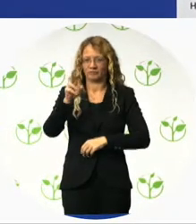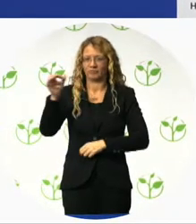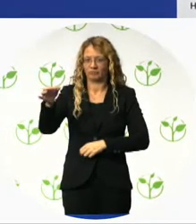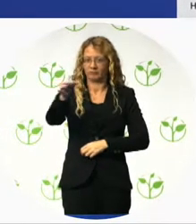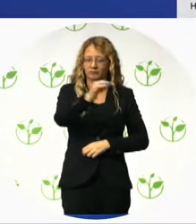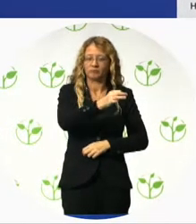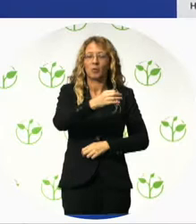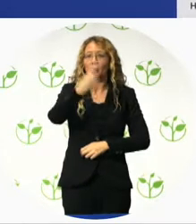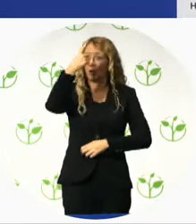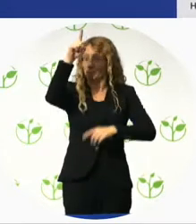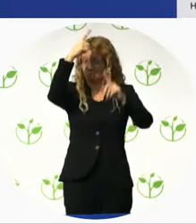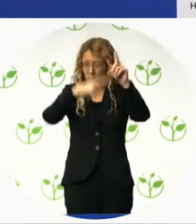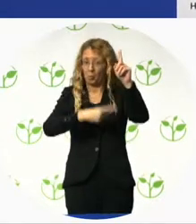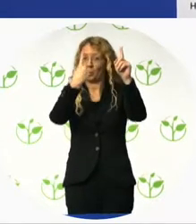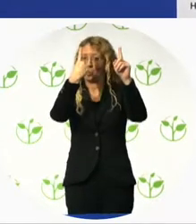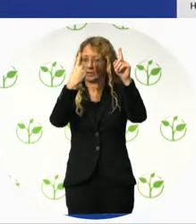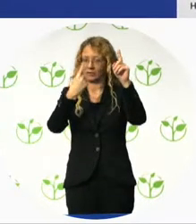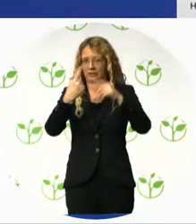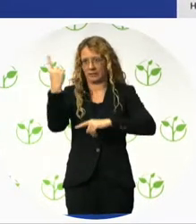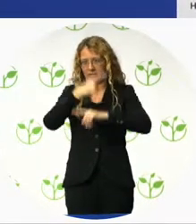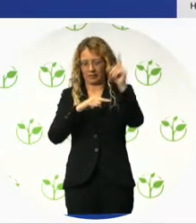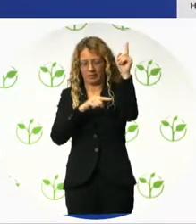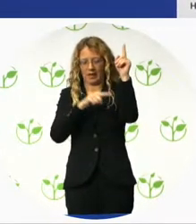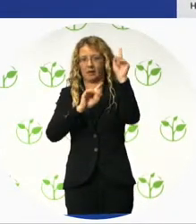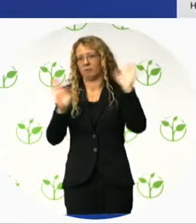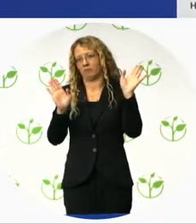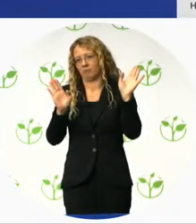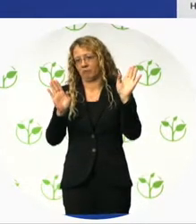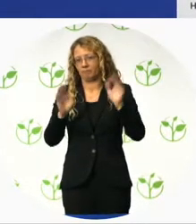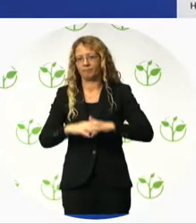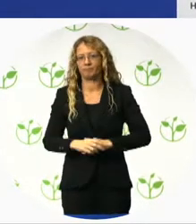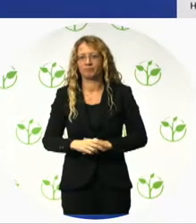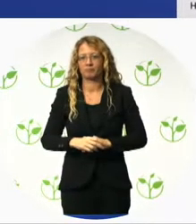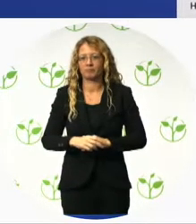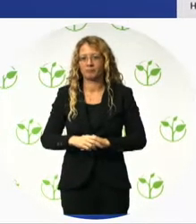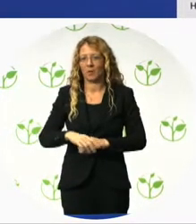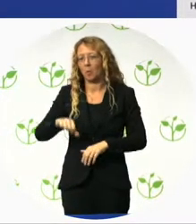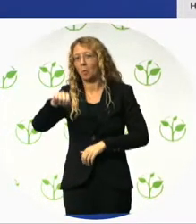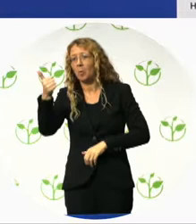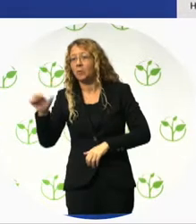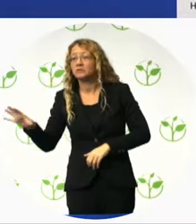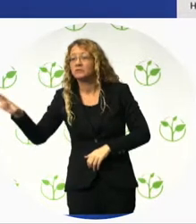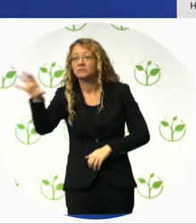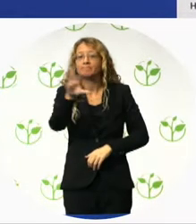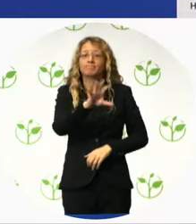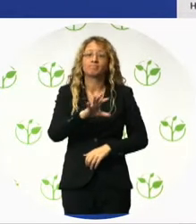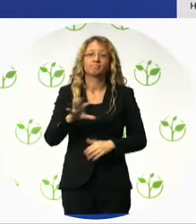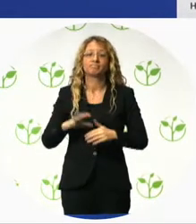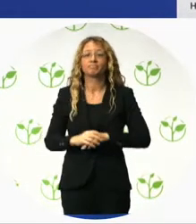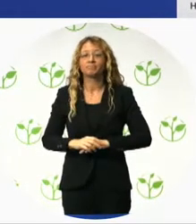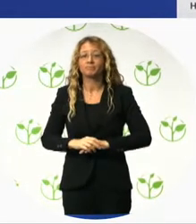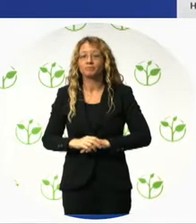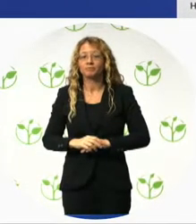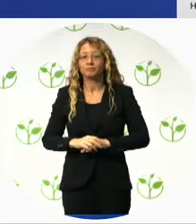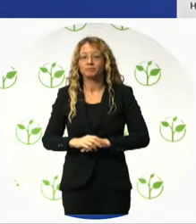that throughout the other part of the country, in 34 sites that we called Puntos